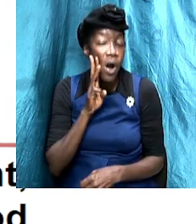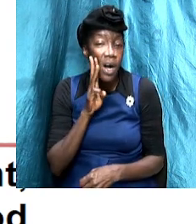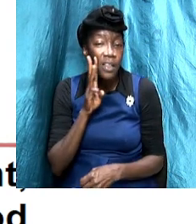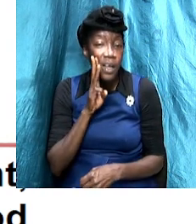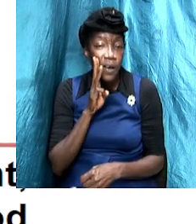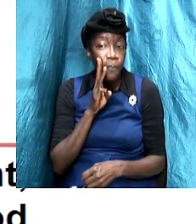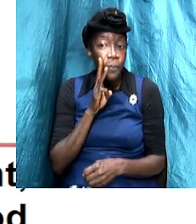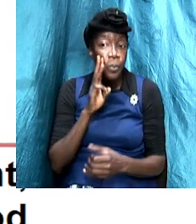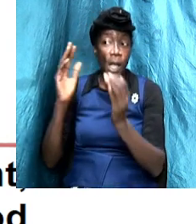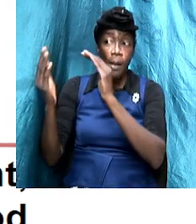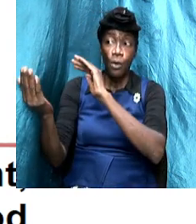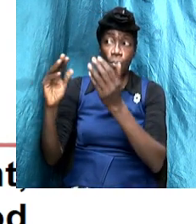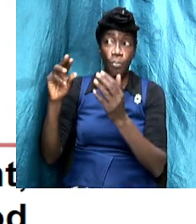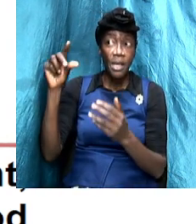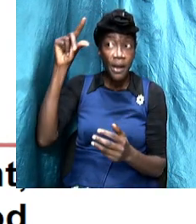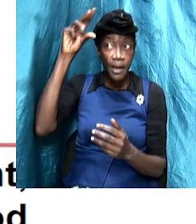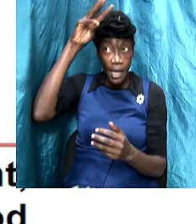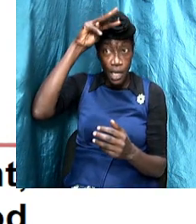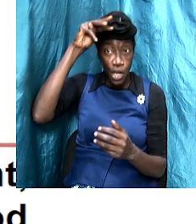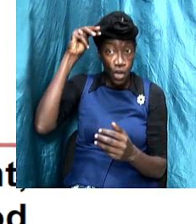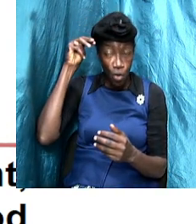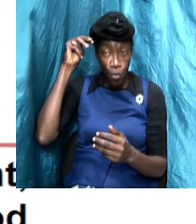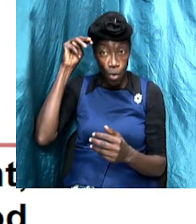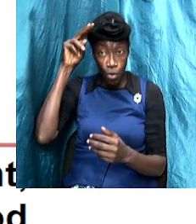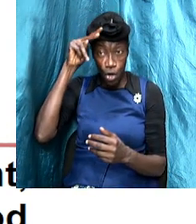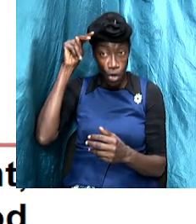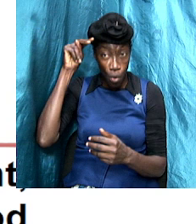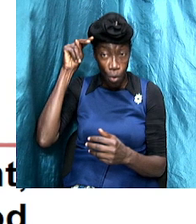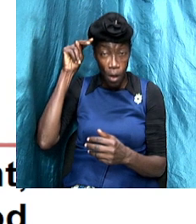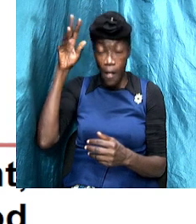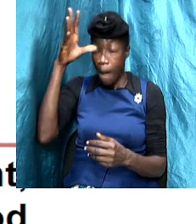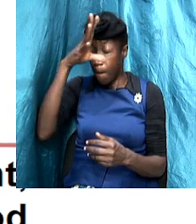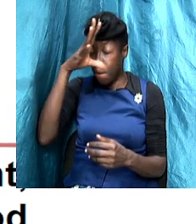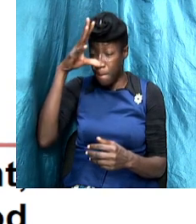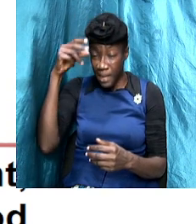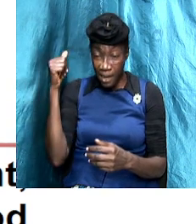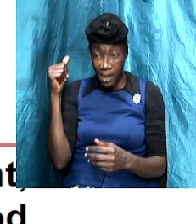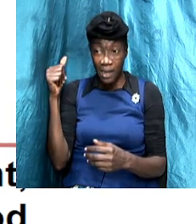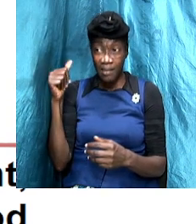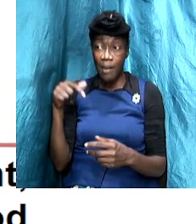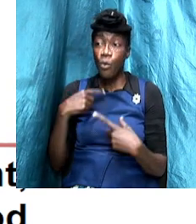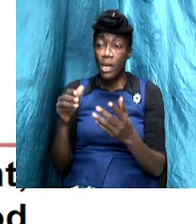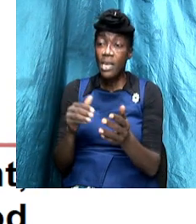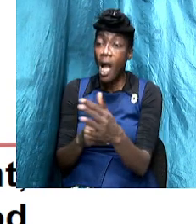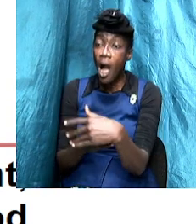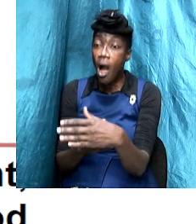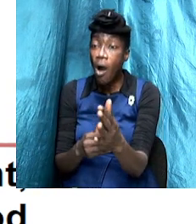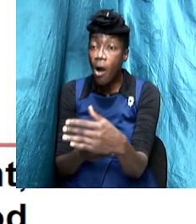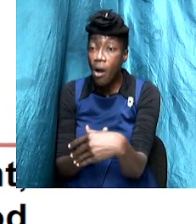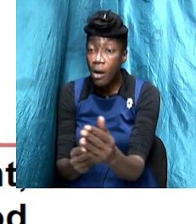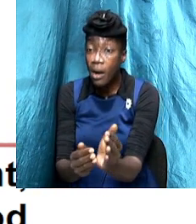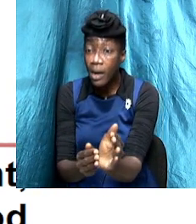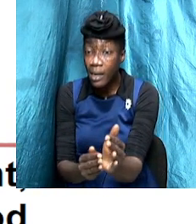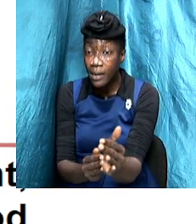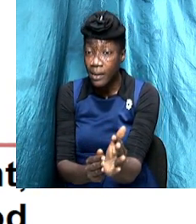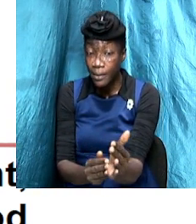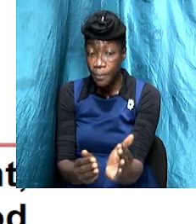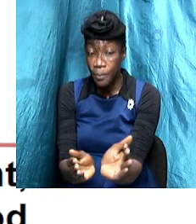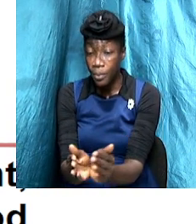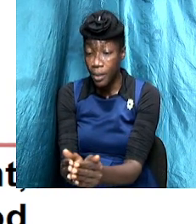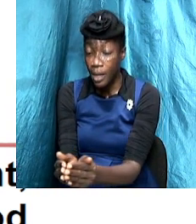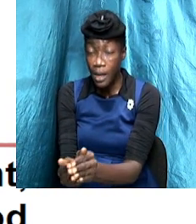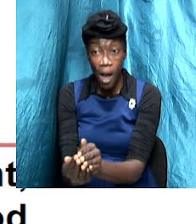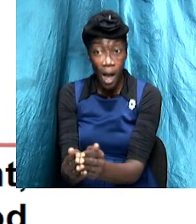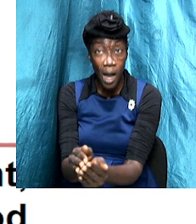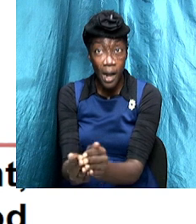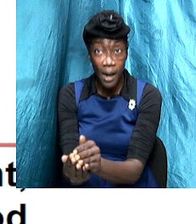into the ark, and he's saying that because they went into the ark, they got saved. And he's now comparing that with baptism. He said, the like figure,